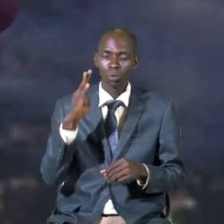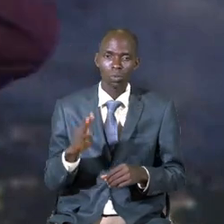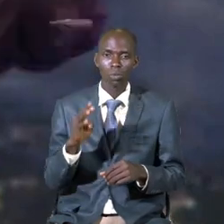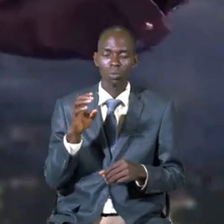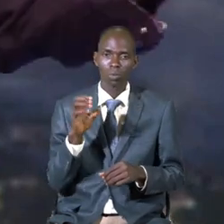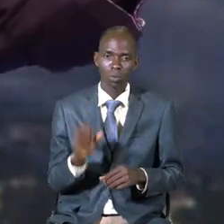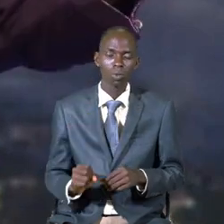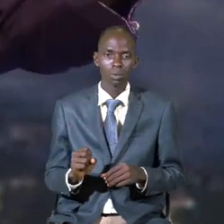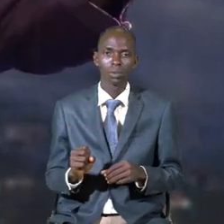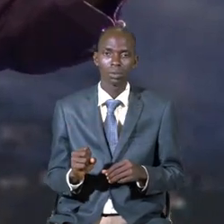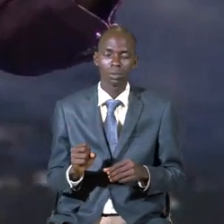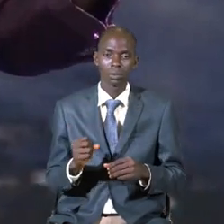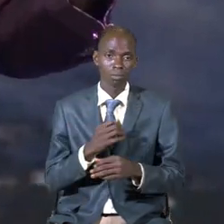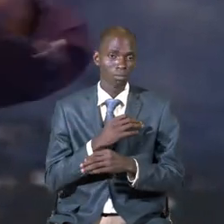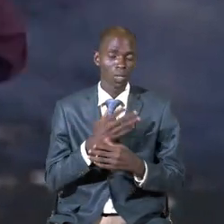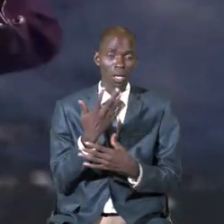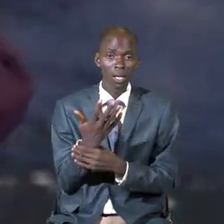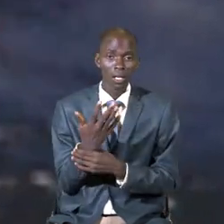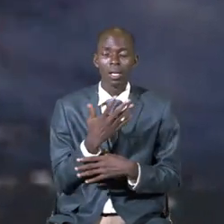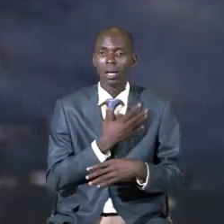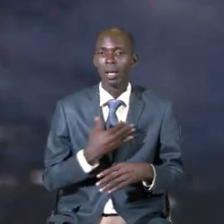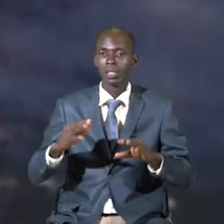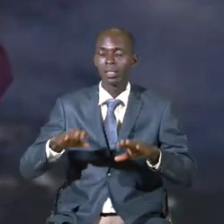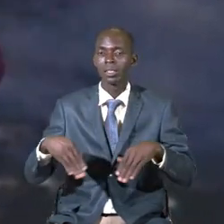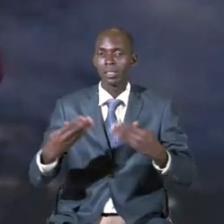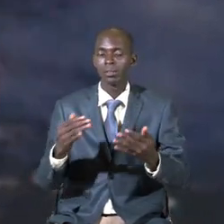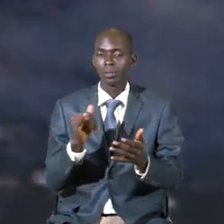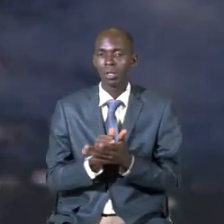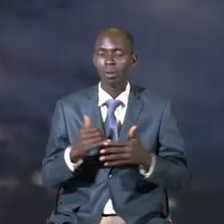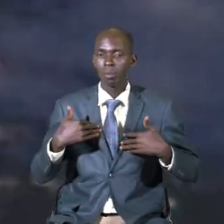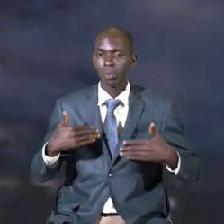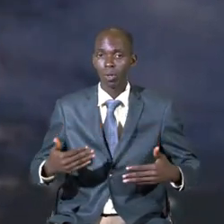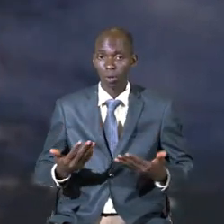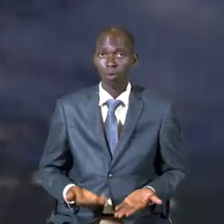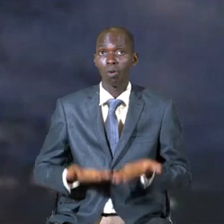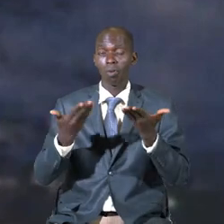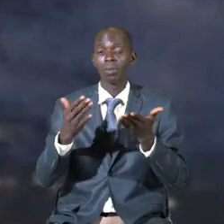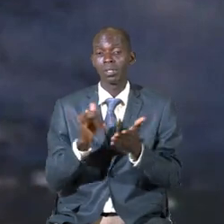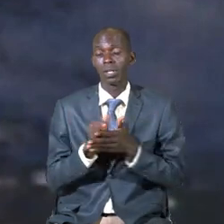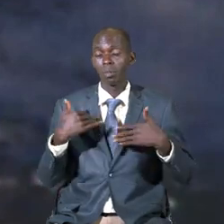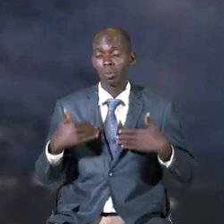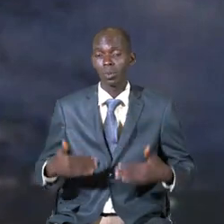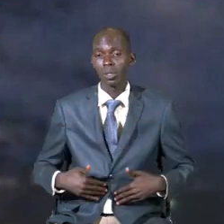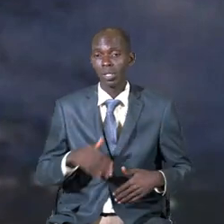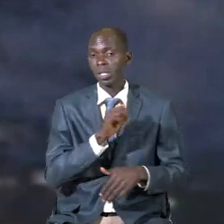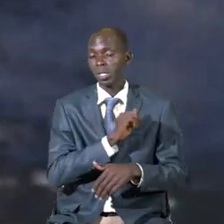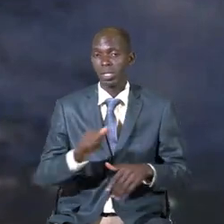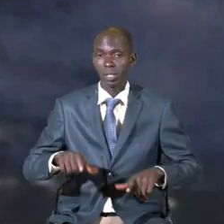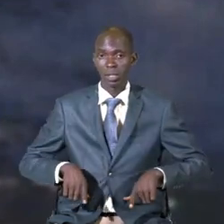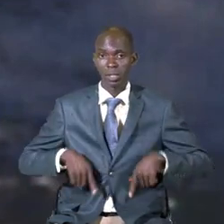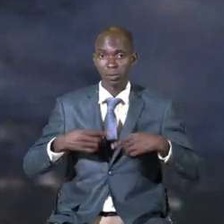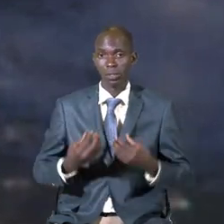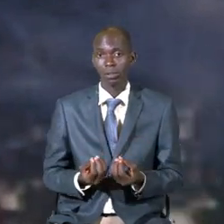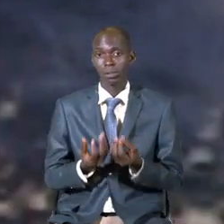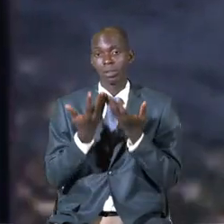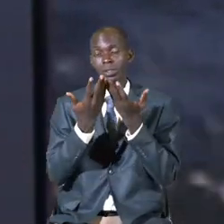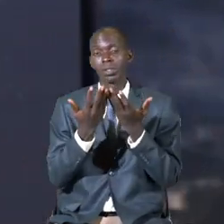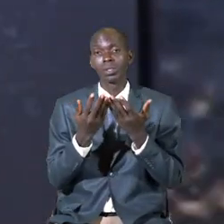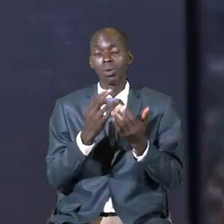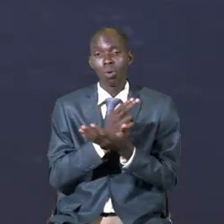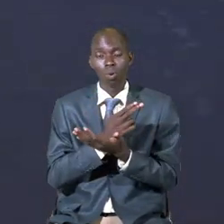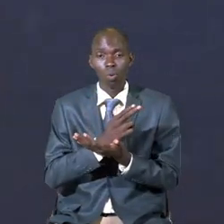and offer that body a living sacrifice holy acceptable unto god which is your